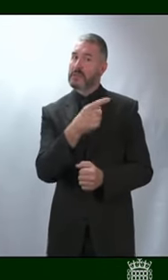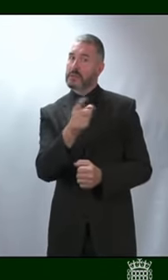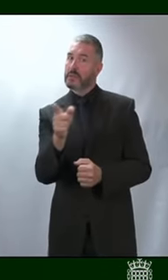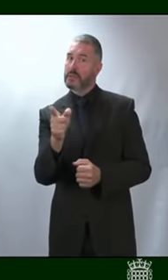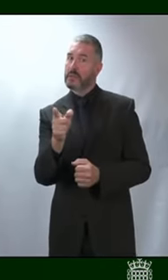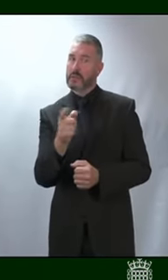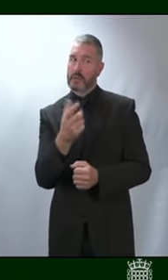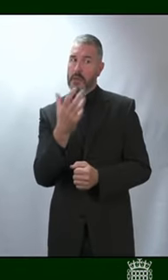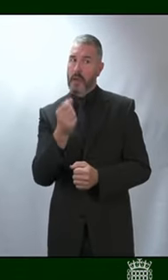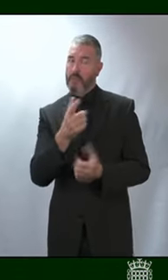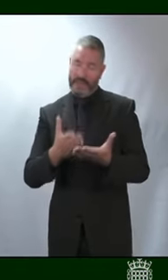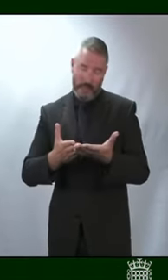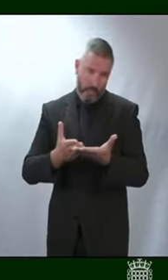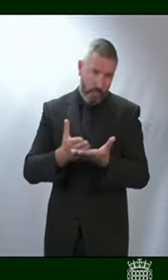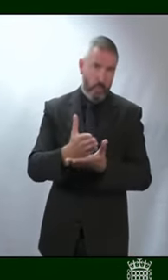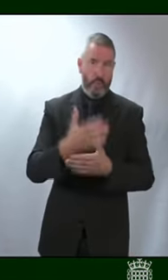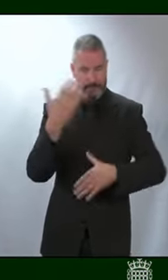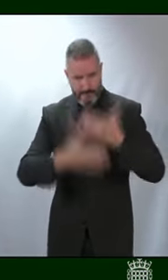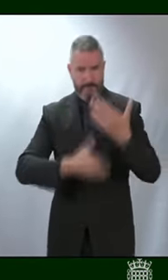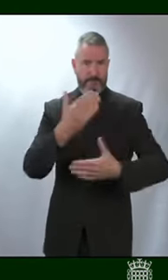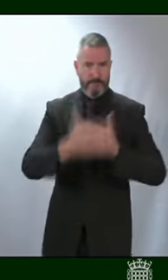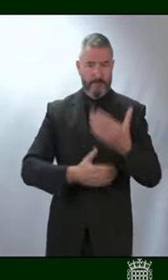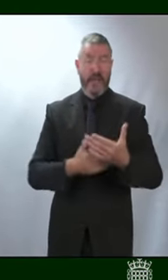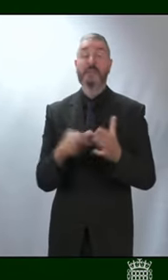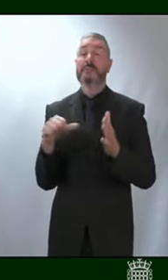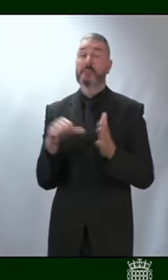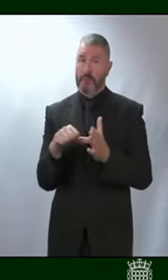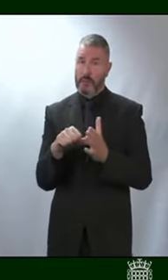powering through this, many face very, very difficult